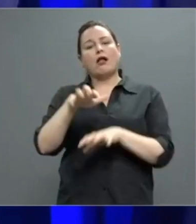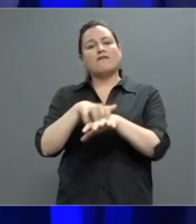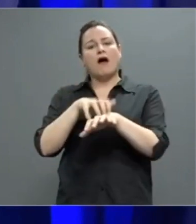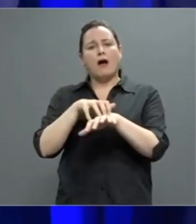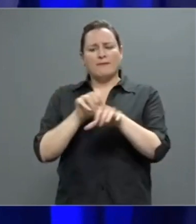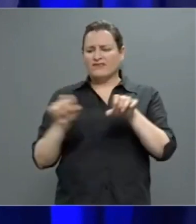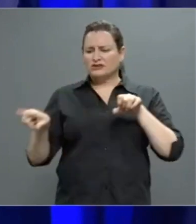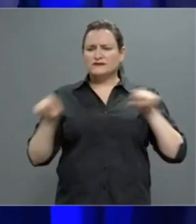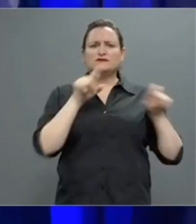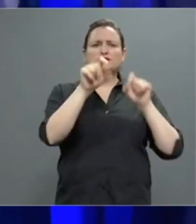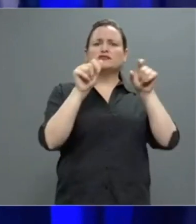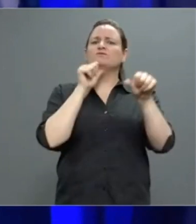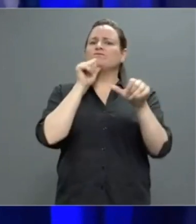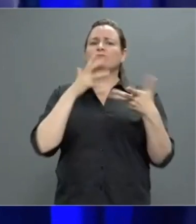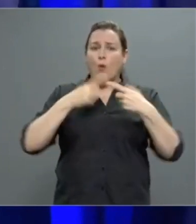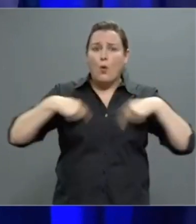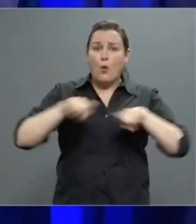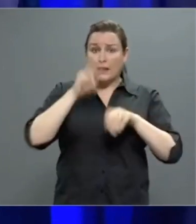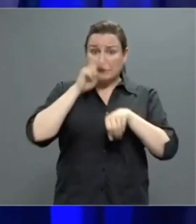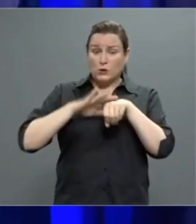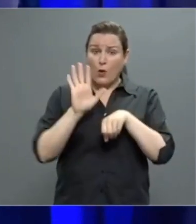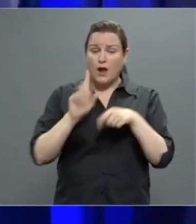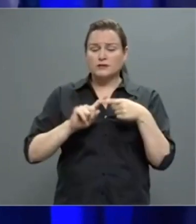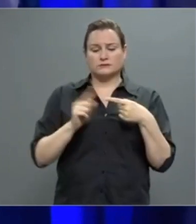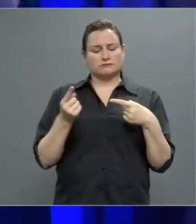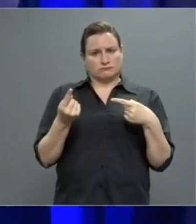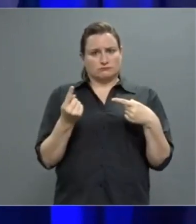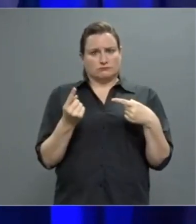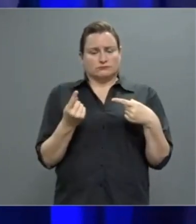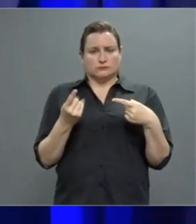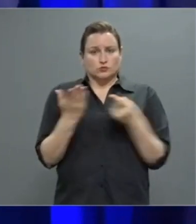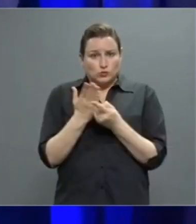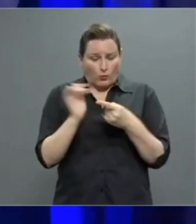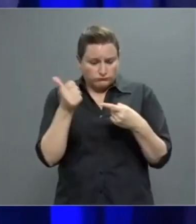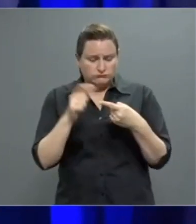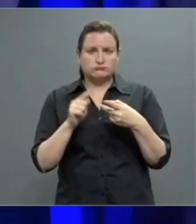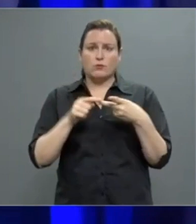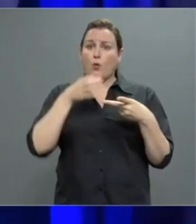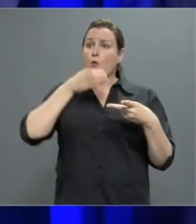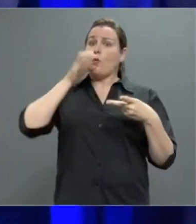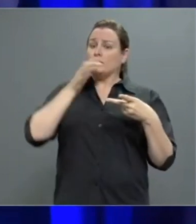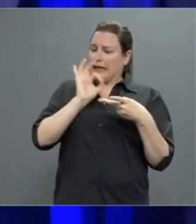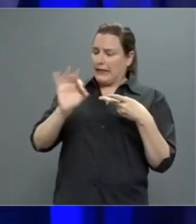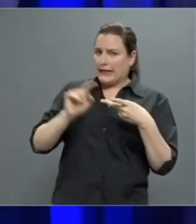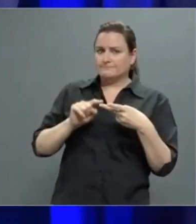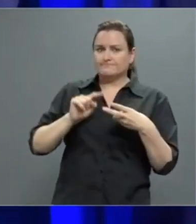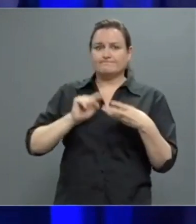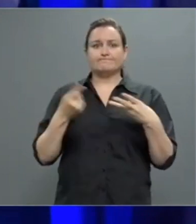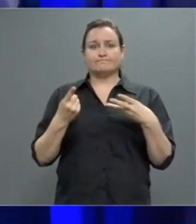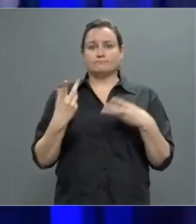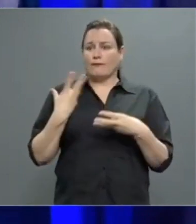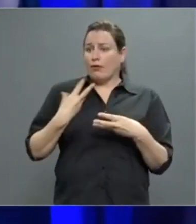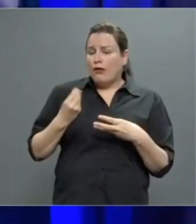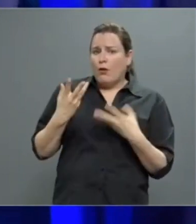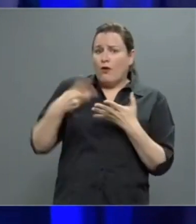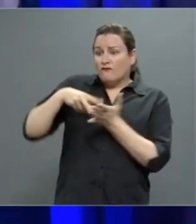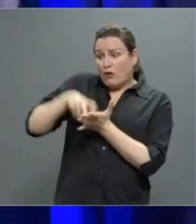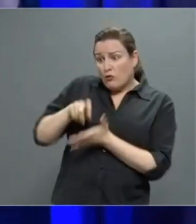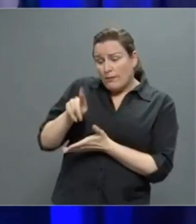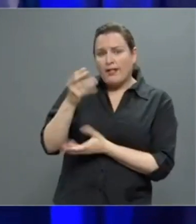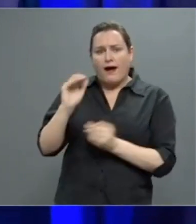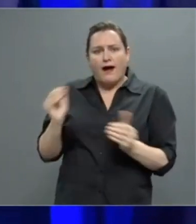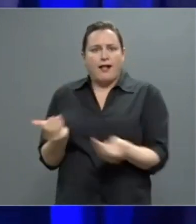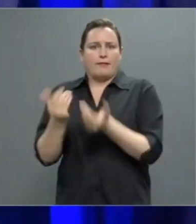things like good schools, clean drinking water, a sustainable safety net for the vulnerable, as well as a reliable